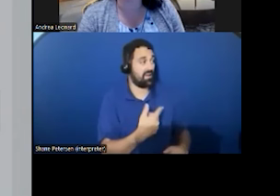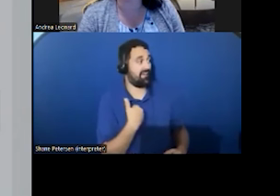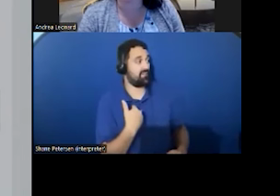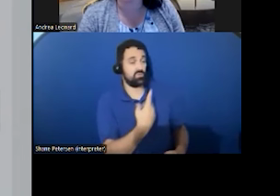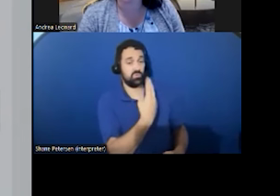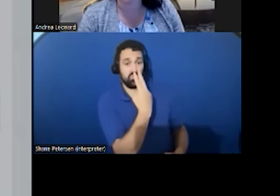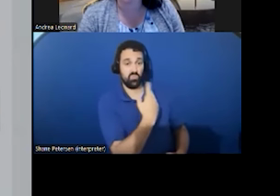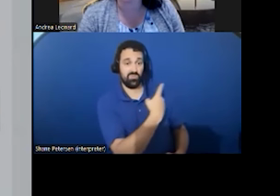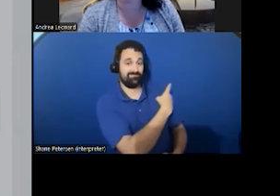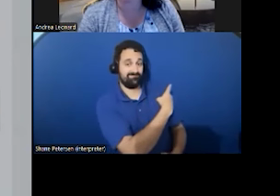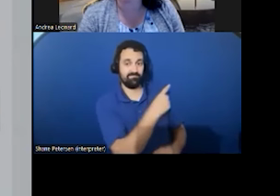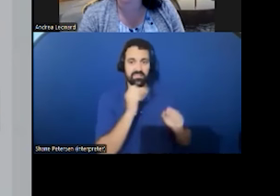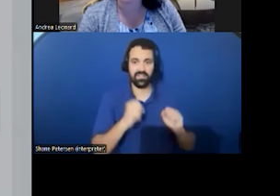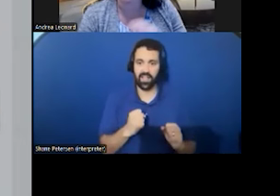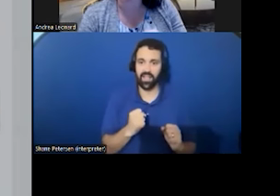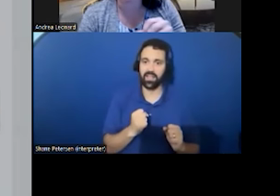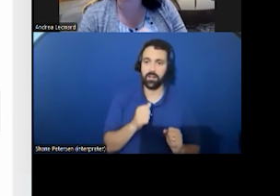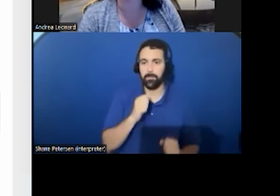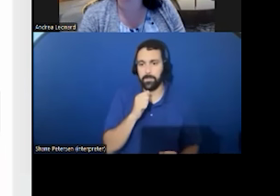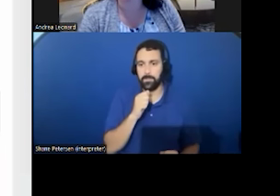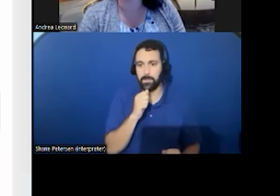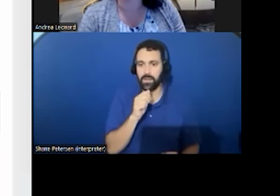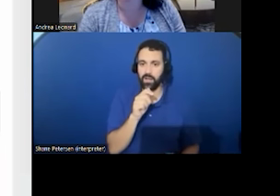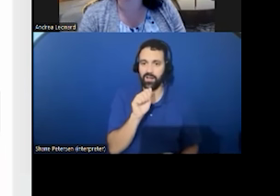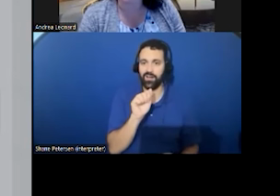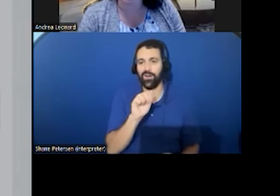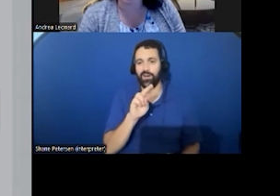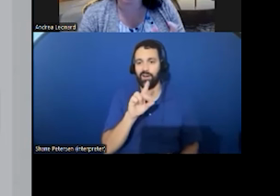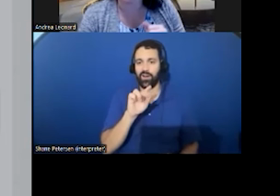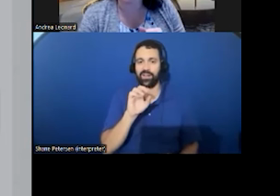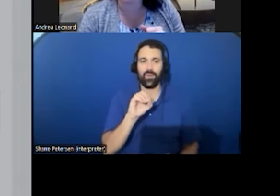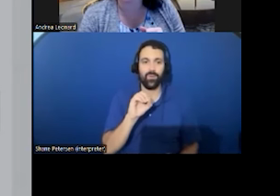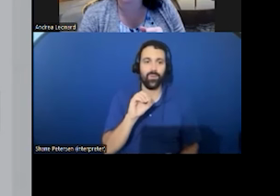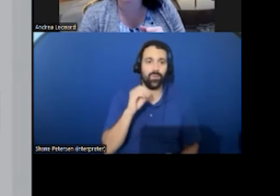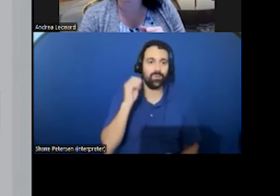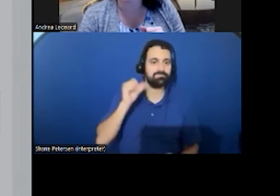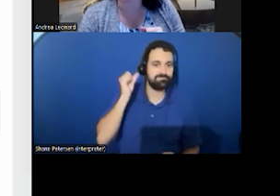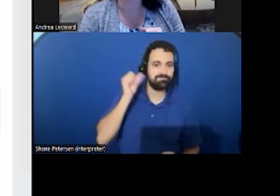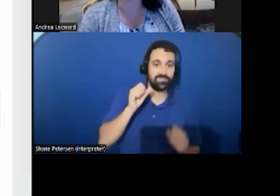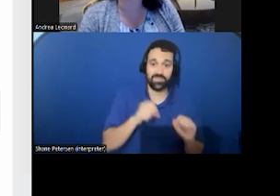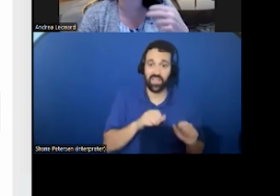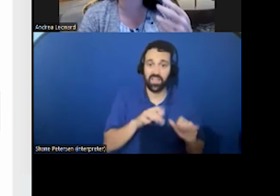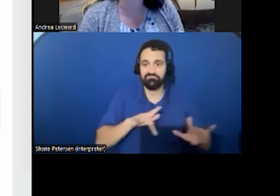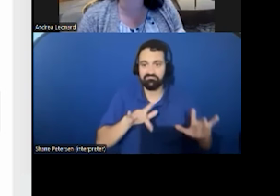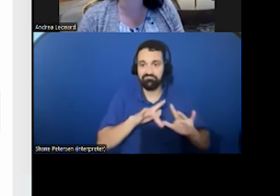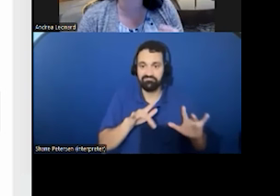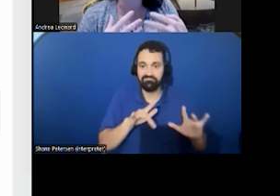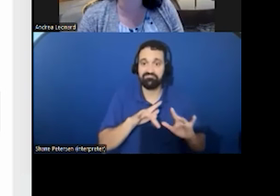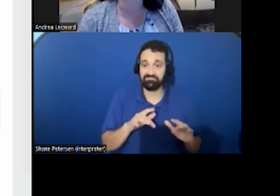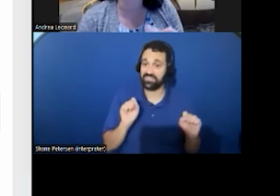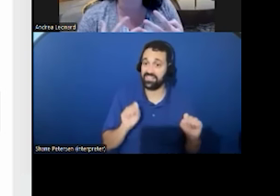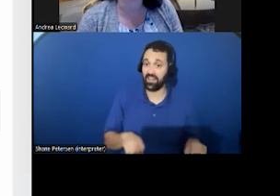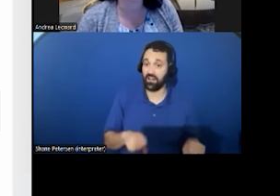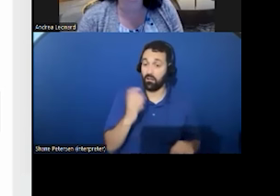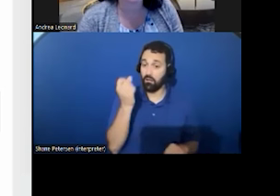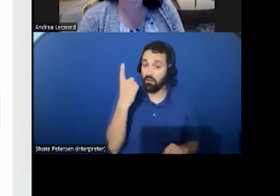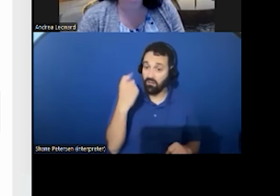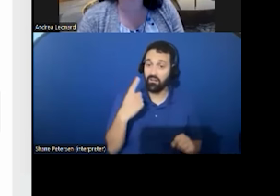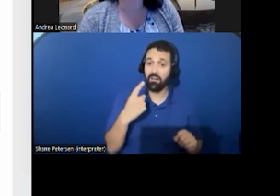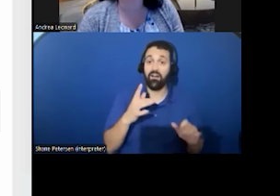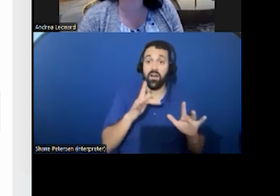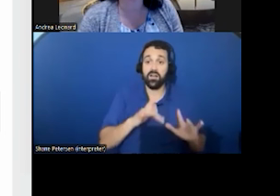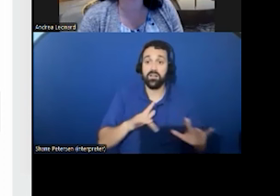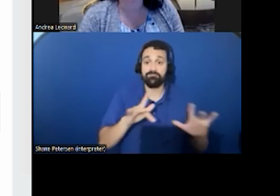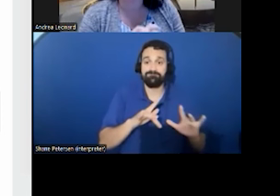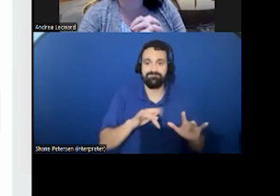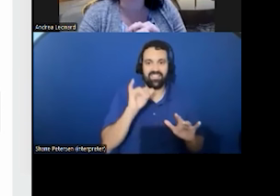record just audio. We can start recording inside Moodle, or video. We can start recording inside Moodle, but unfortunately, the recordings made in